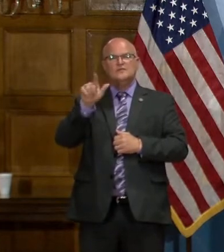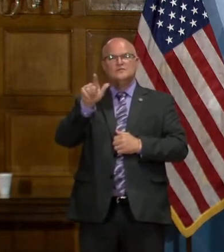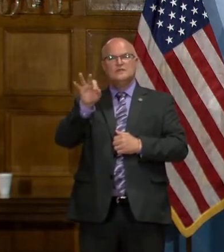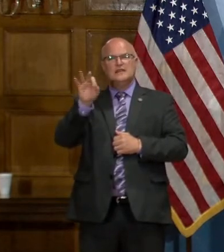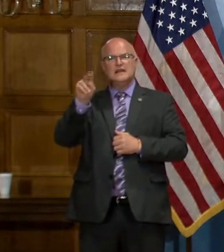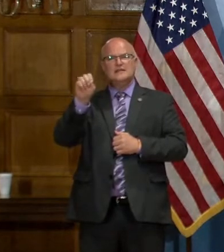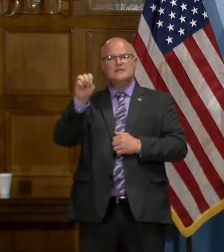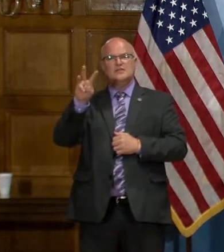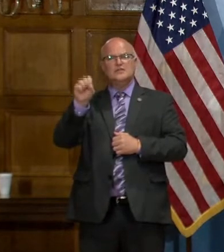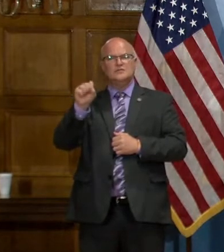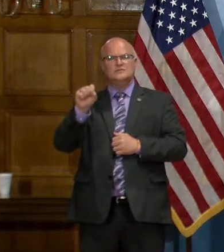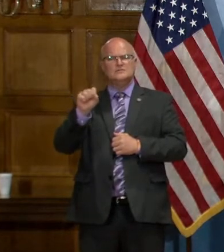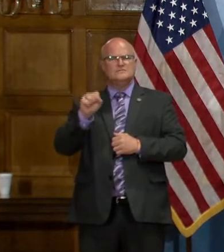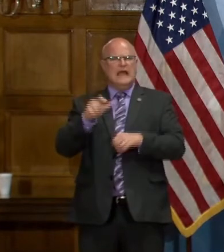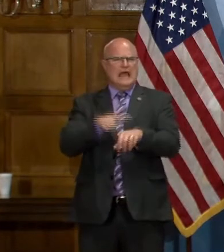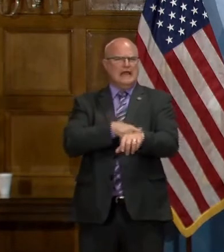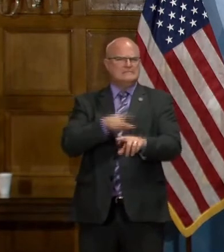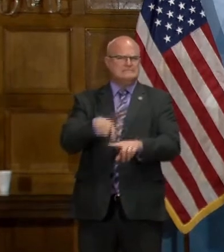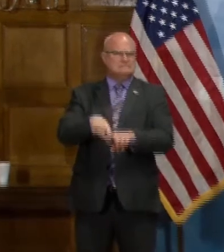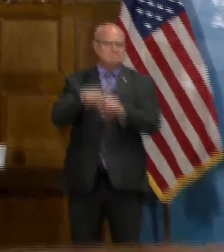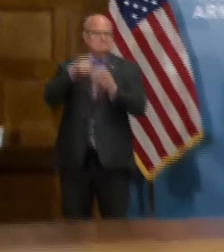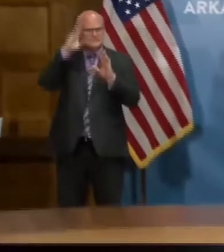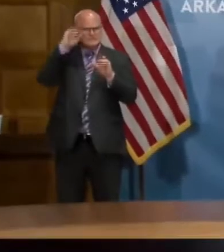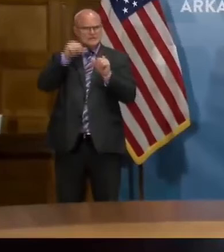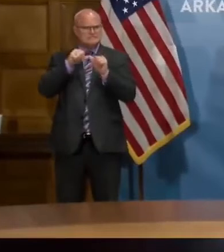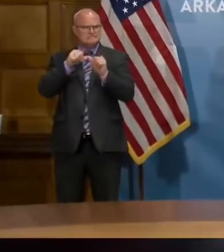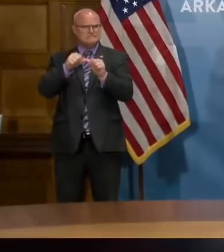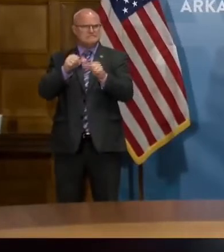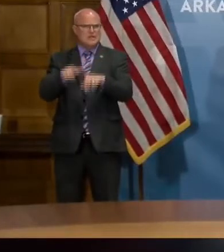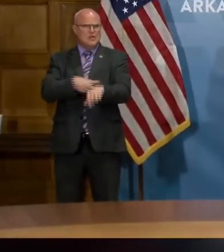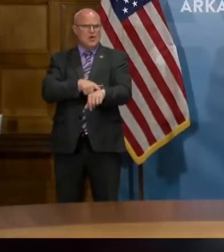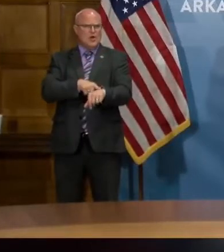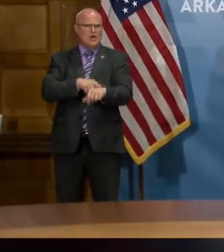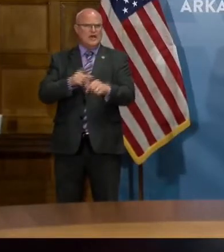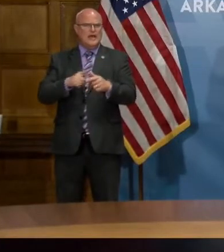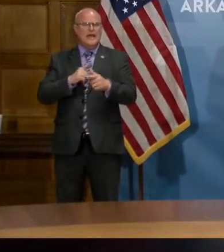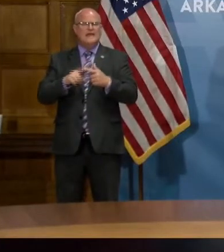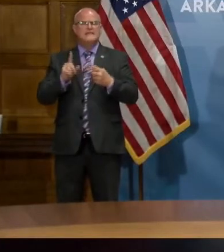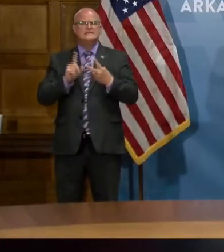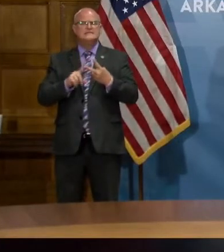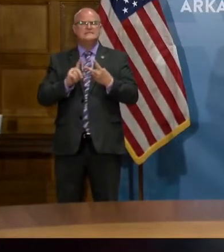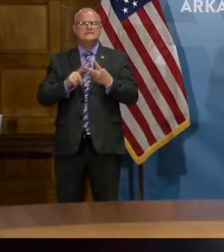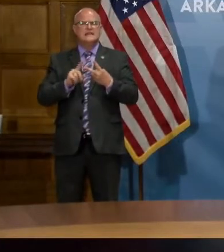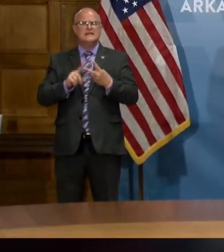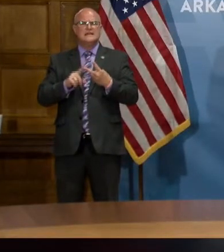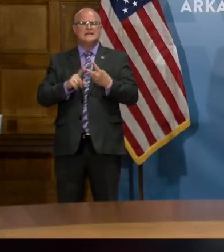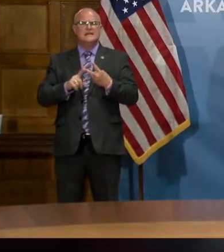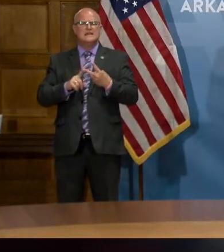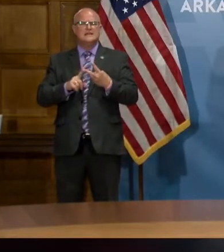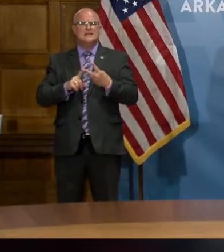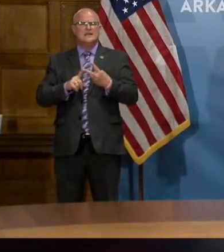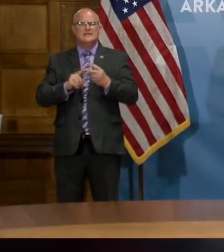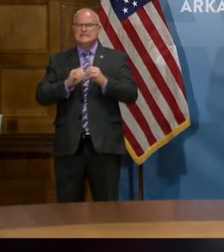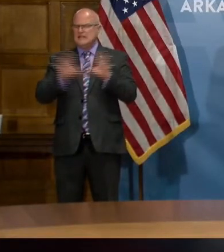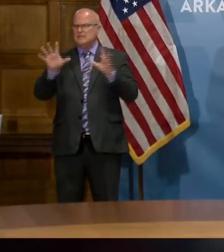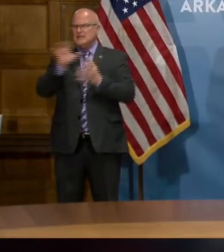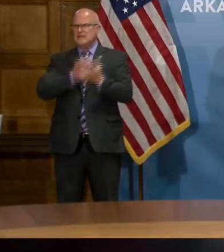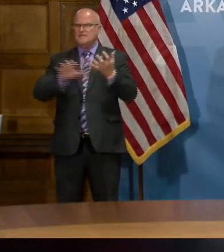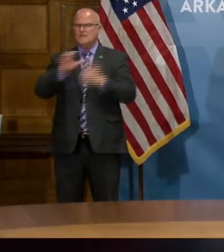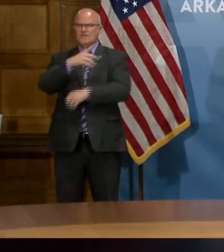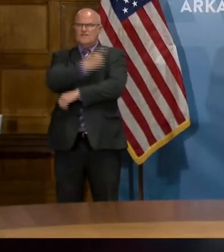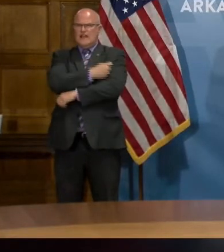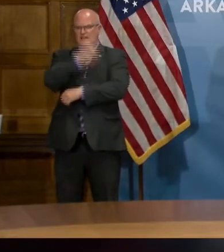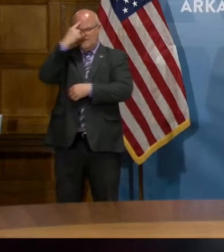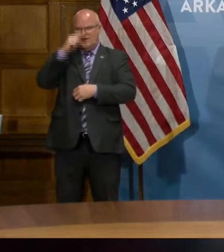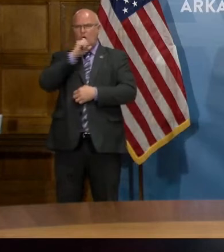approximately how long this pause is expected to last? And then second topic, can we clear up any confusion for vaccinations